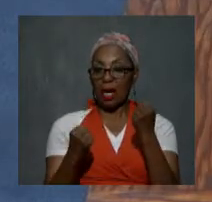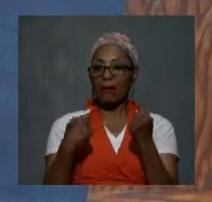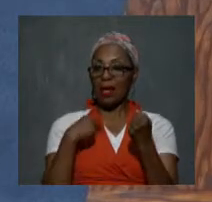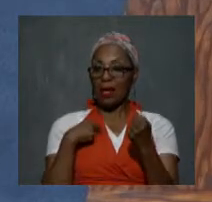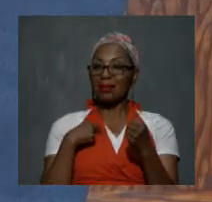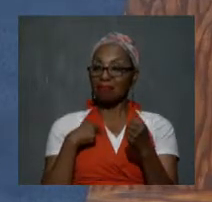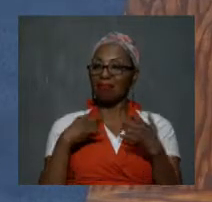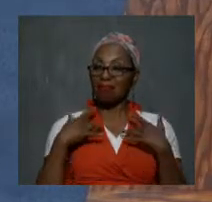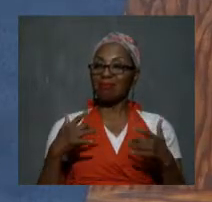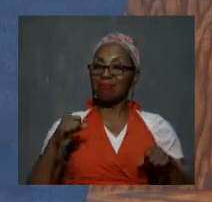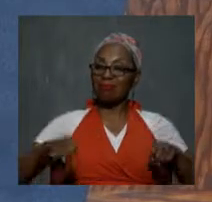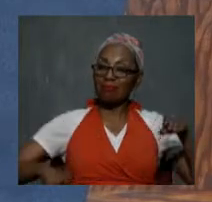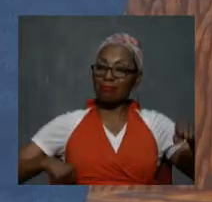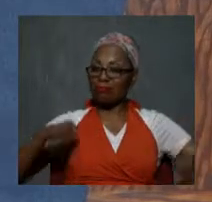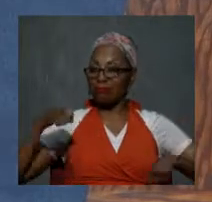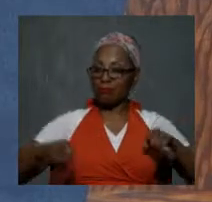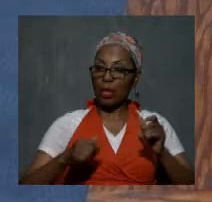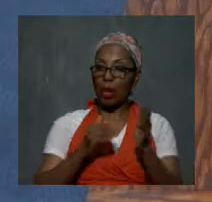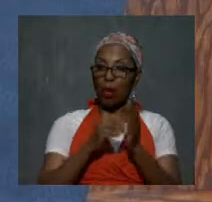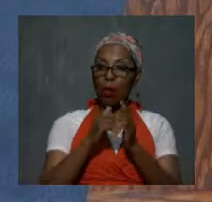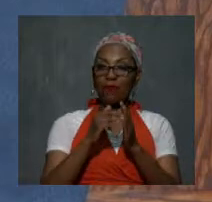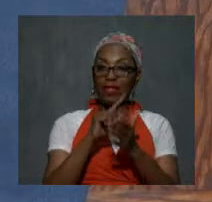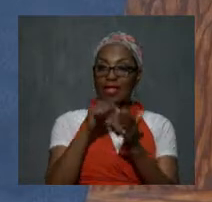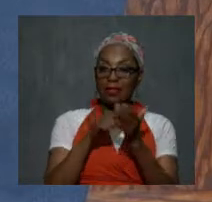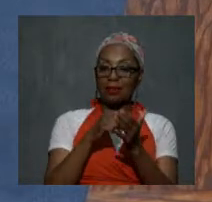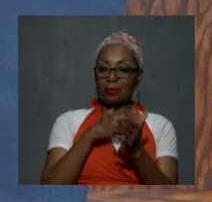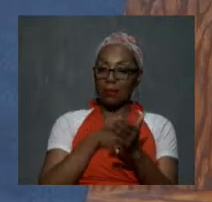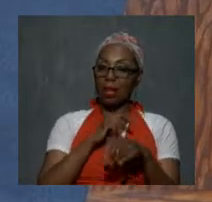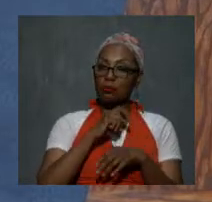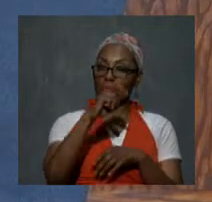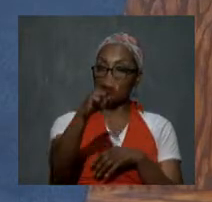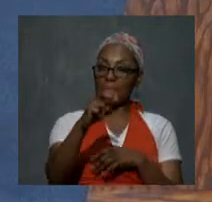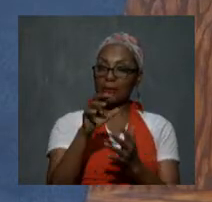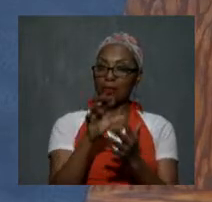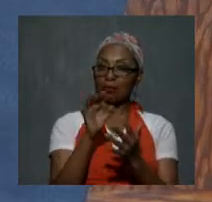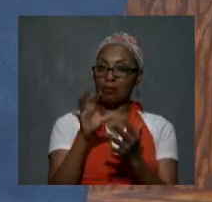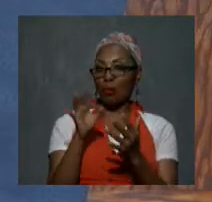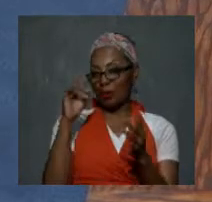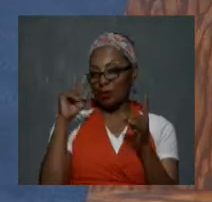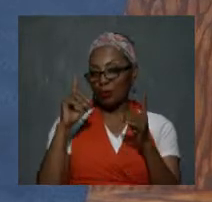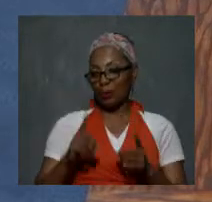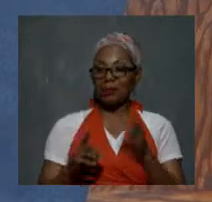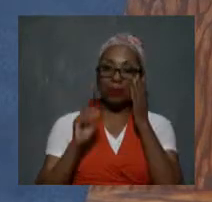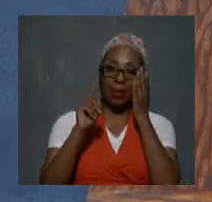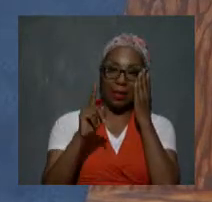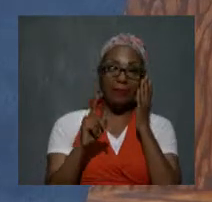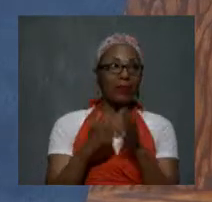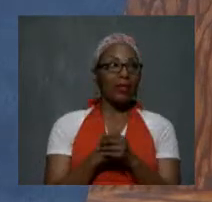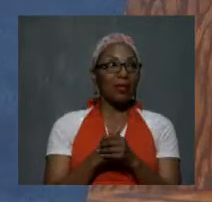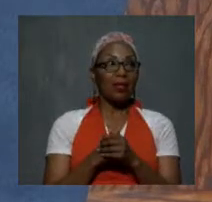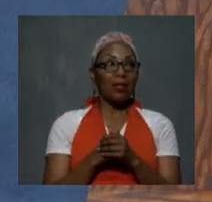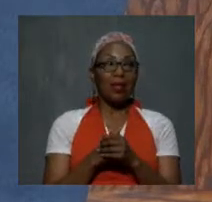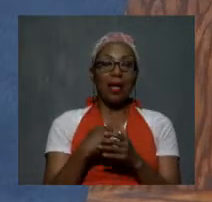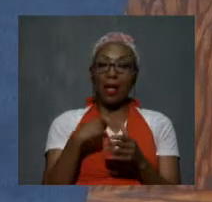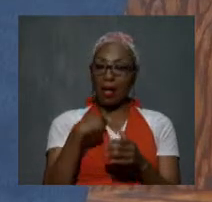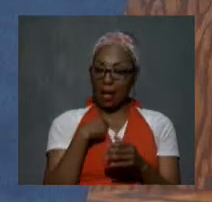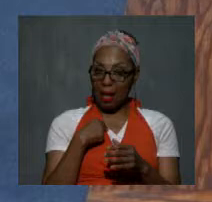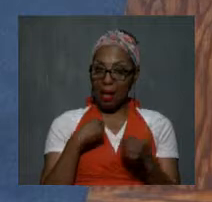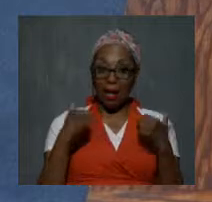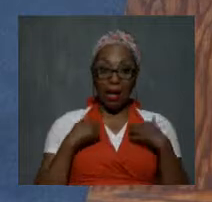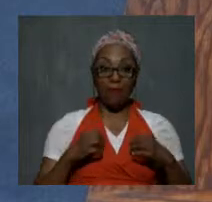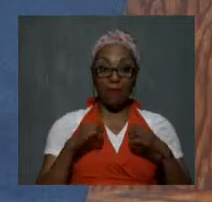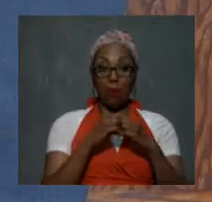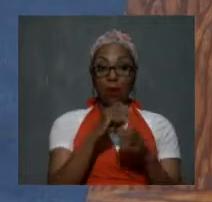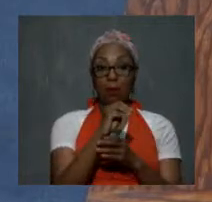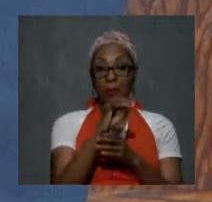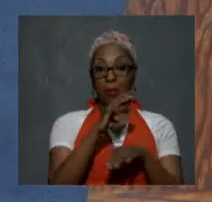commuter. This is my transportation choice. I put more miles on my